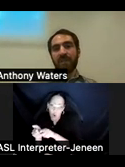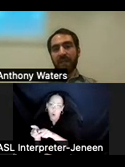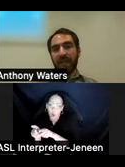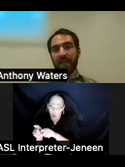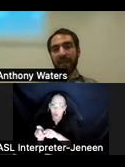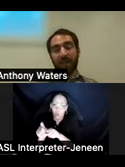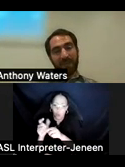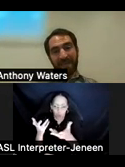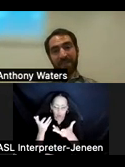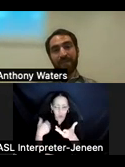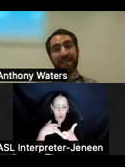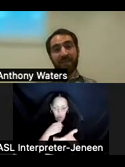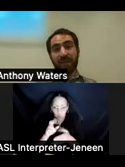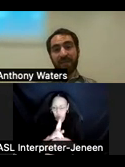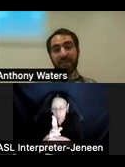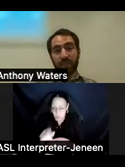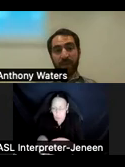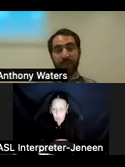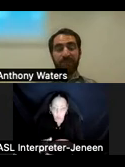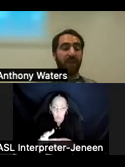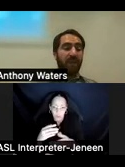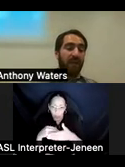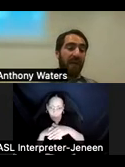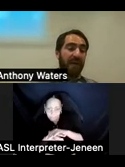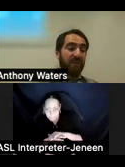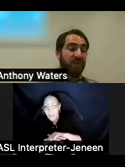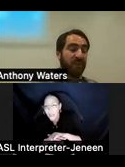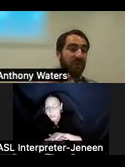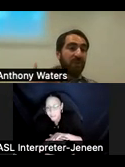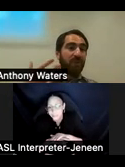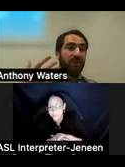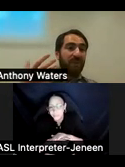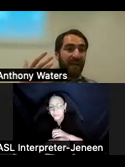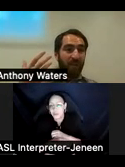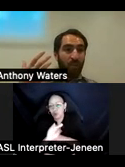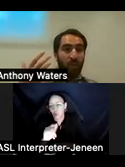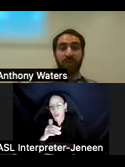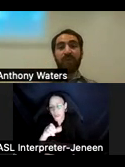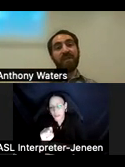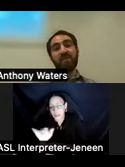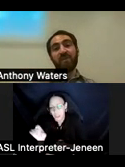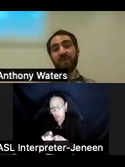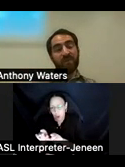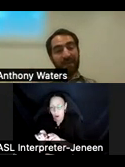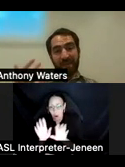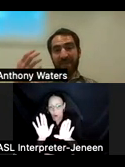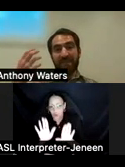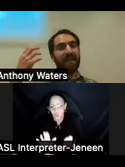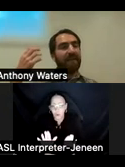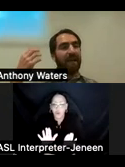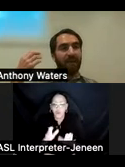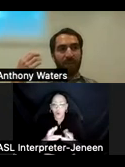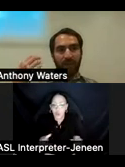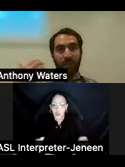leverage when they enter back into crisis as well. There's also wonderful resources around things